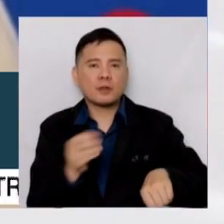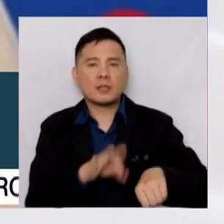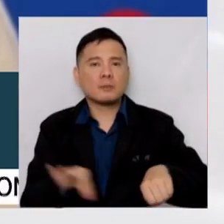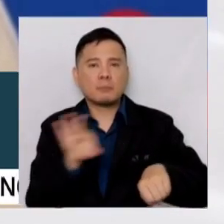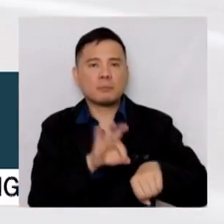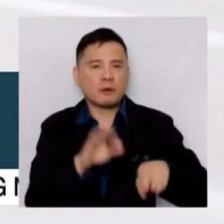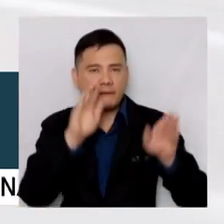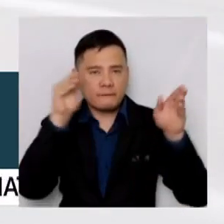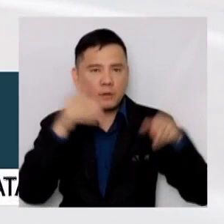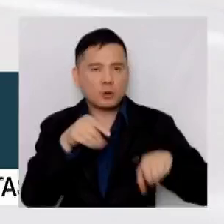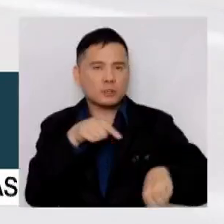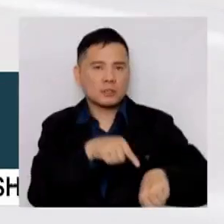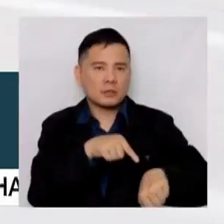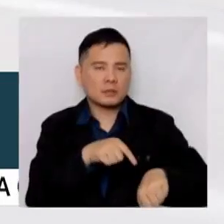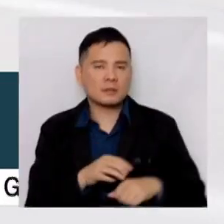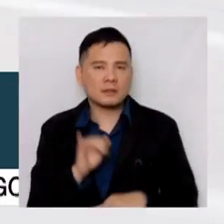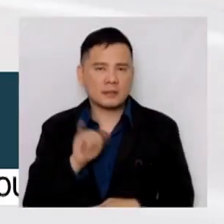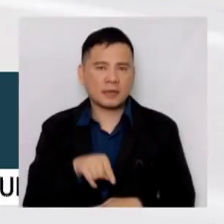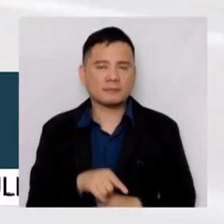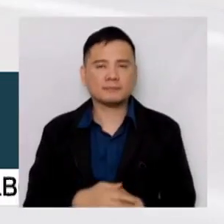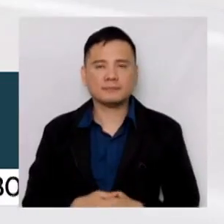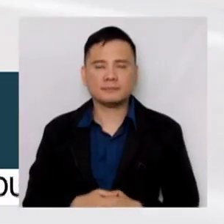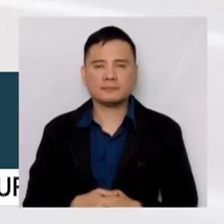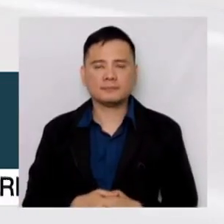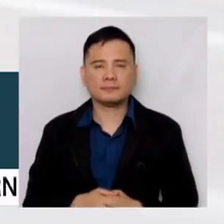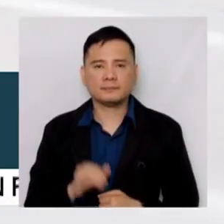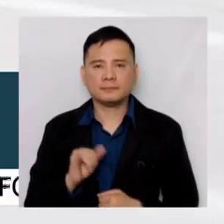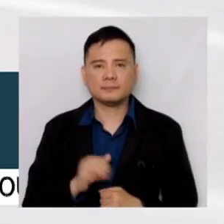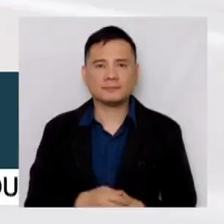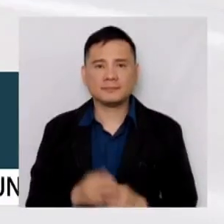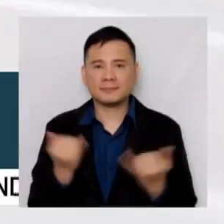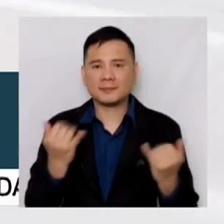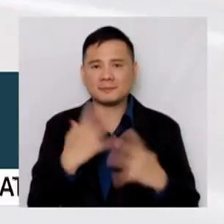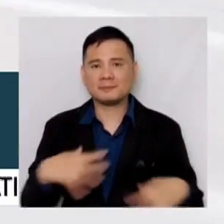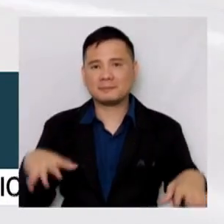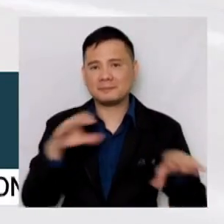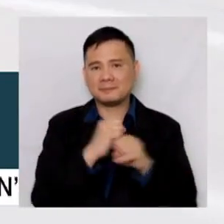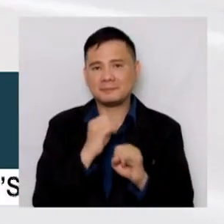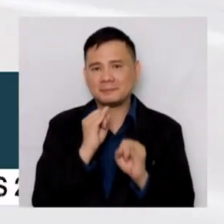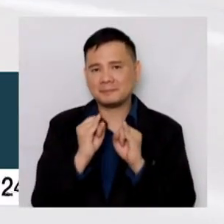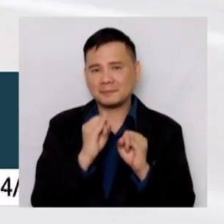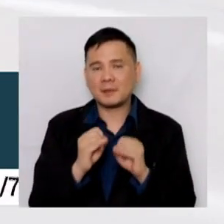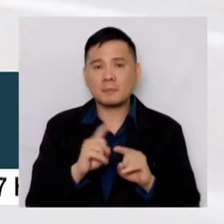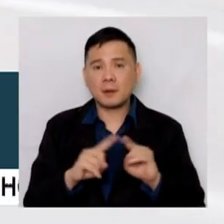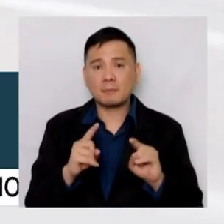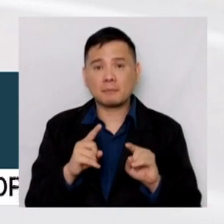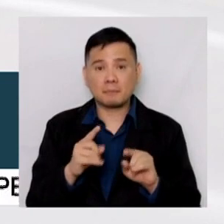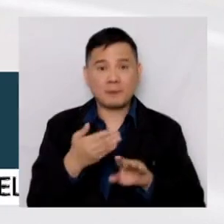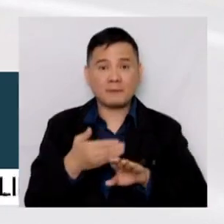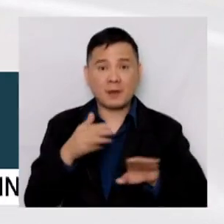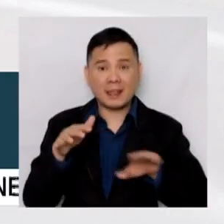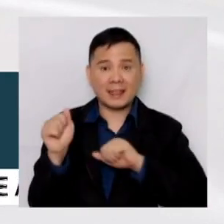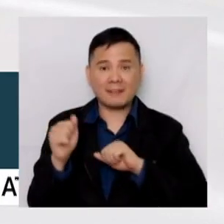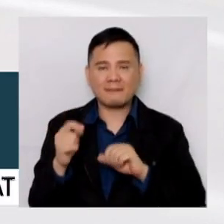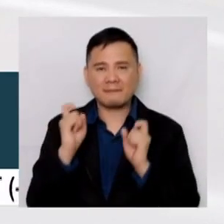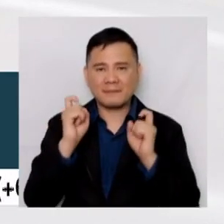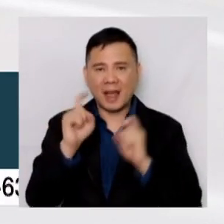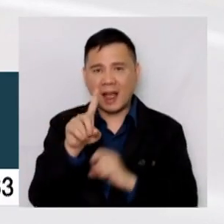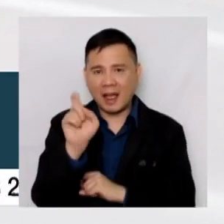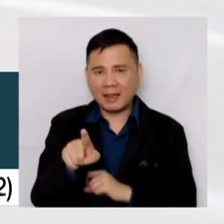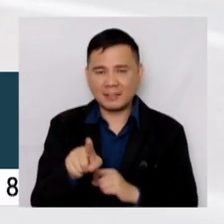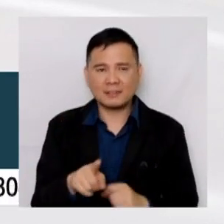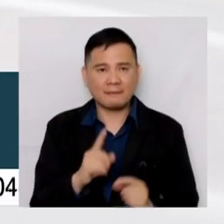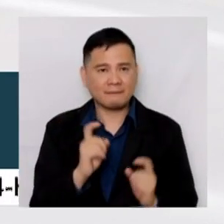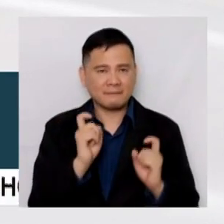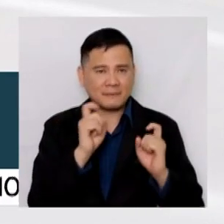Mr. Secretary. And Mr. Secretary, you reached the end of our interview, but before we let you go, some rapid fire questions, quick